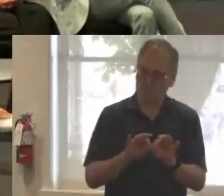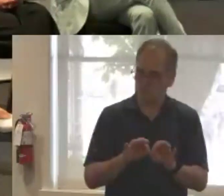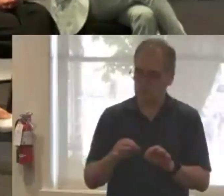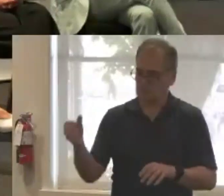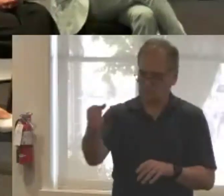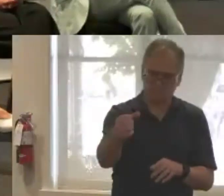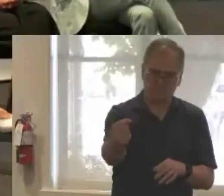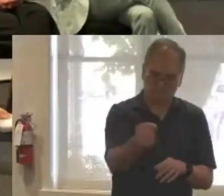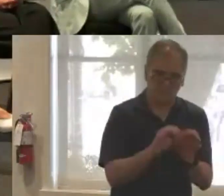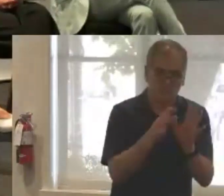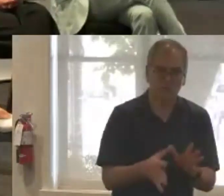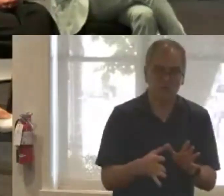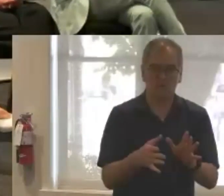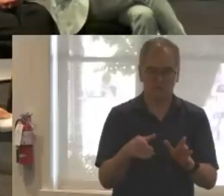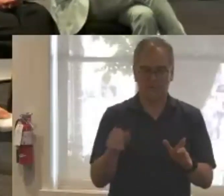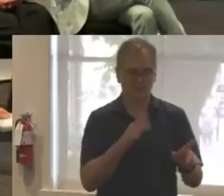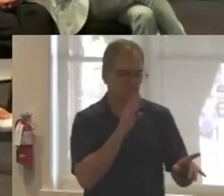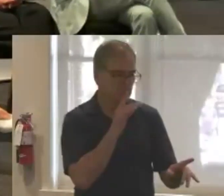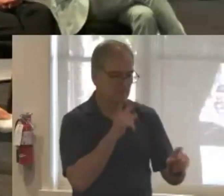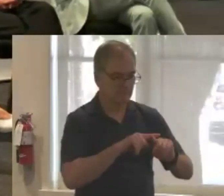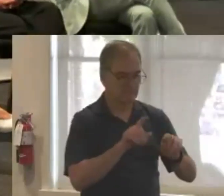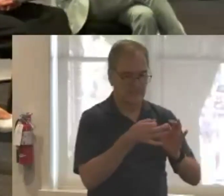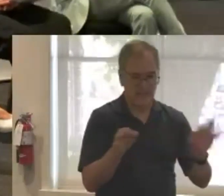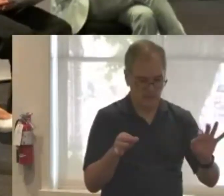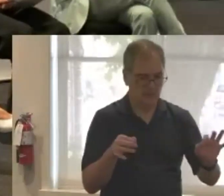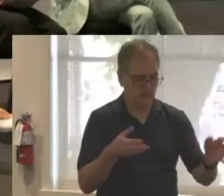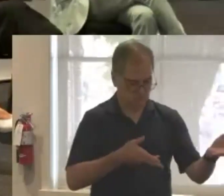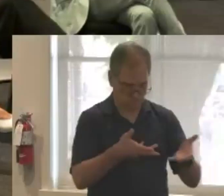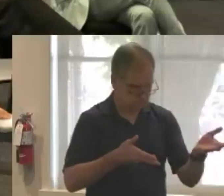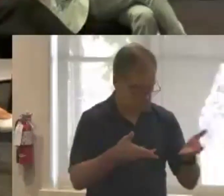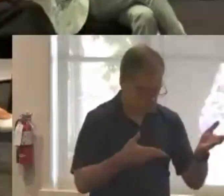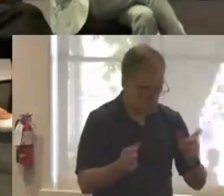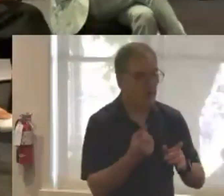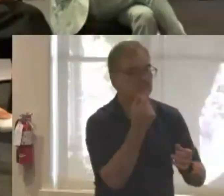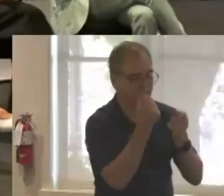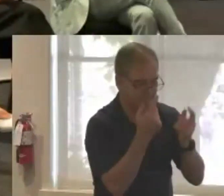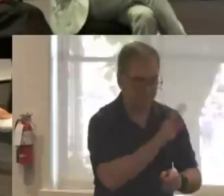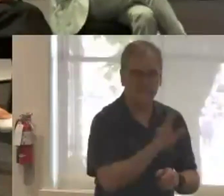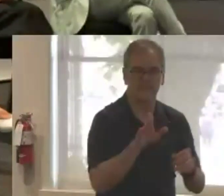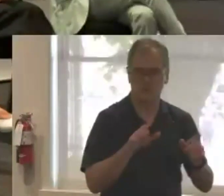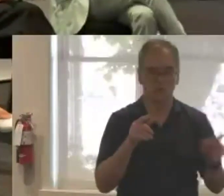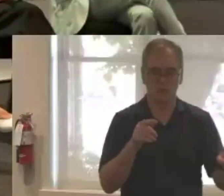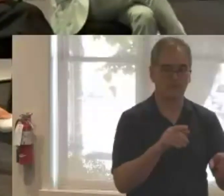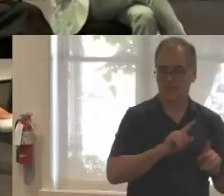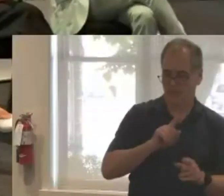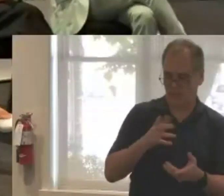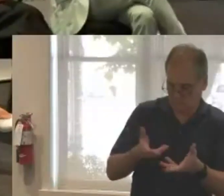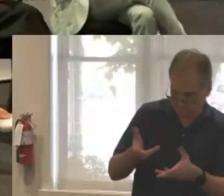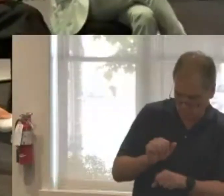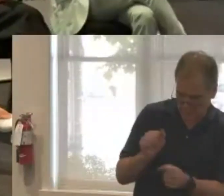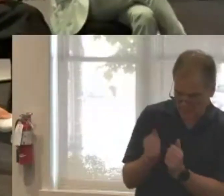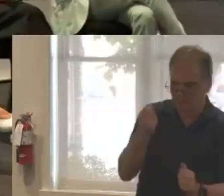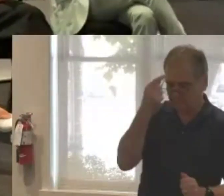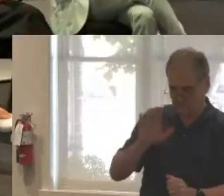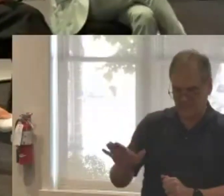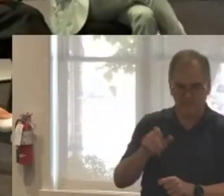of the needs of the youth and their families. We also offer ongoing family support, engagement, resources, and referrals, ensuring that